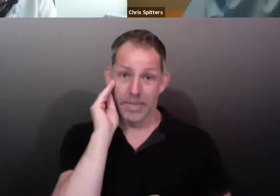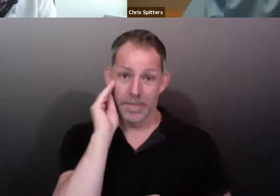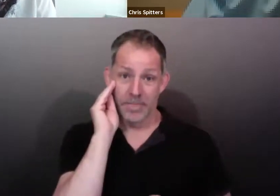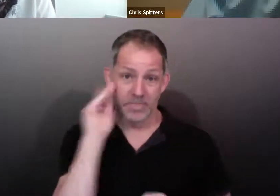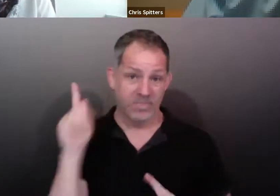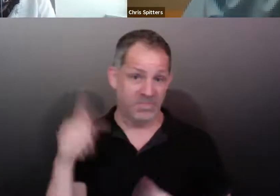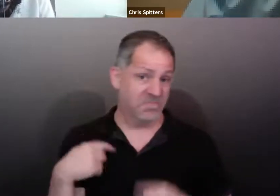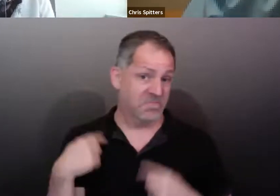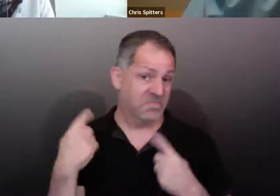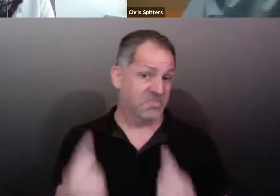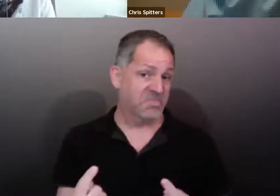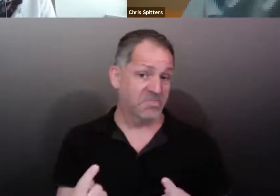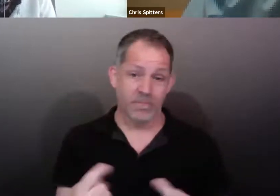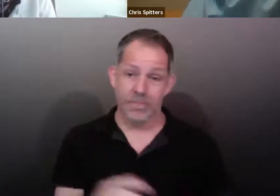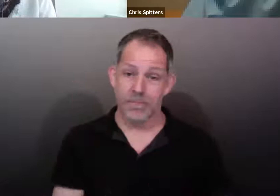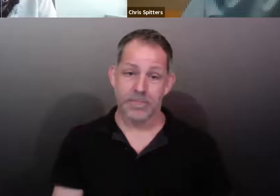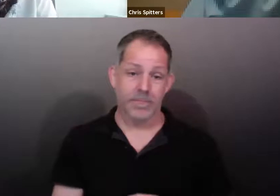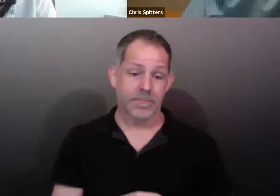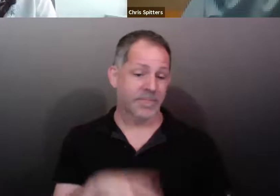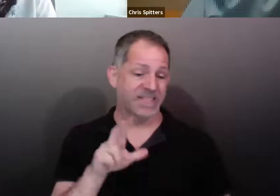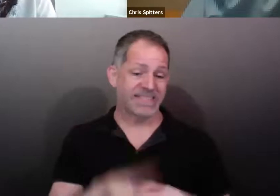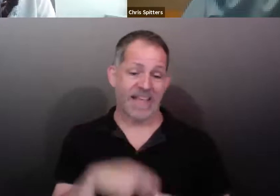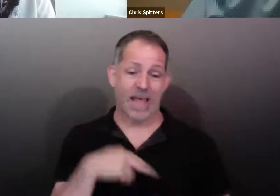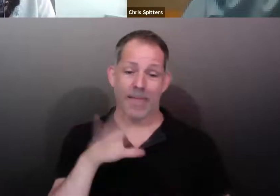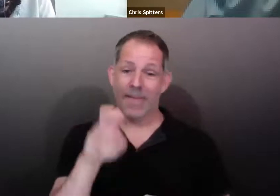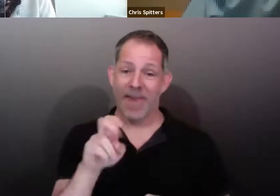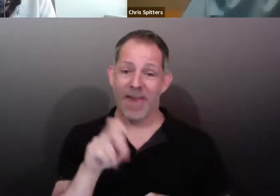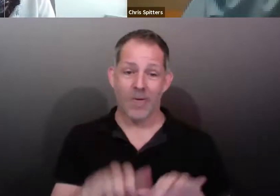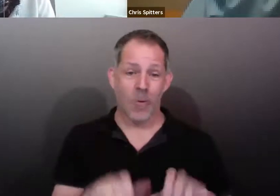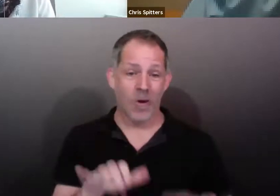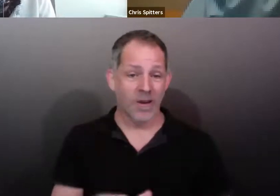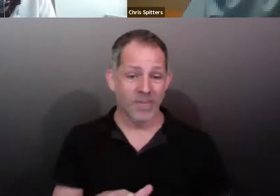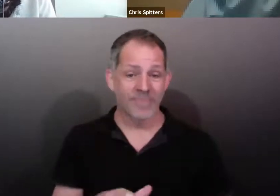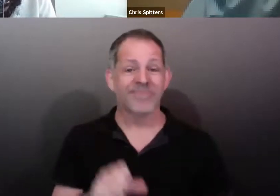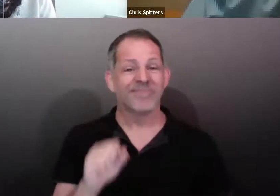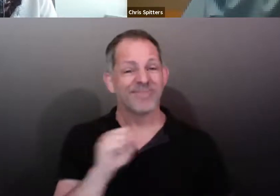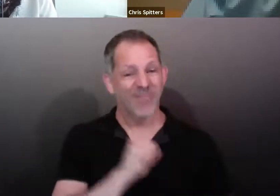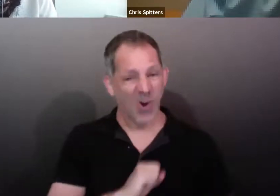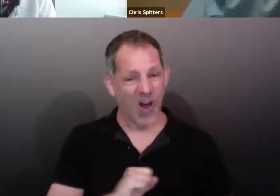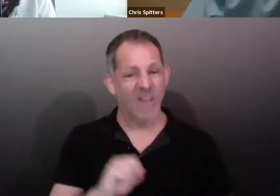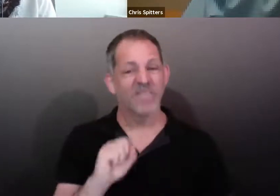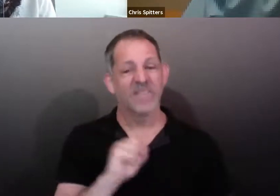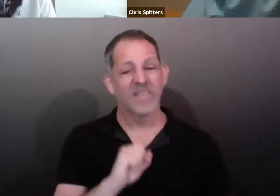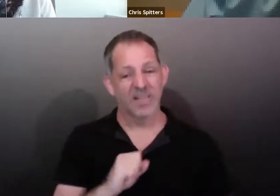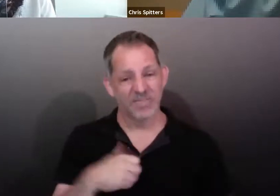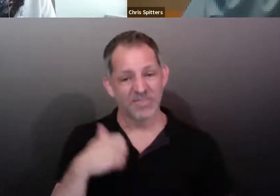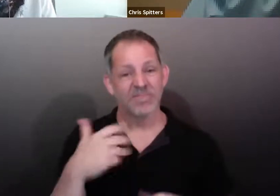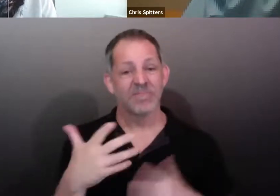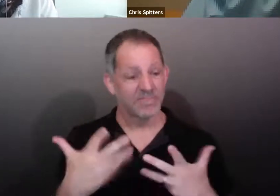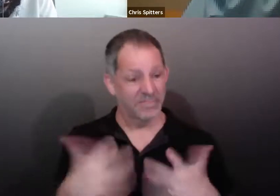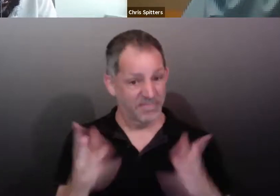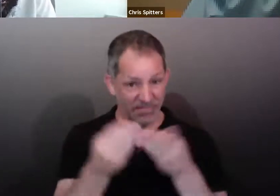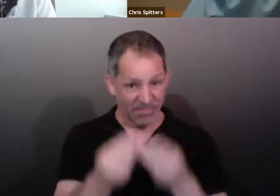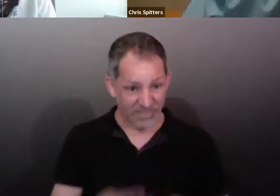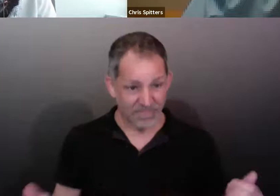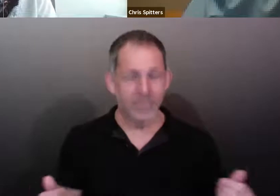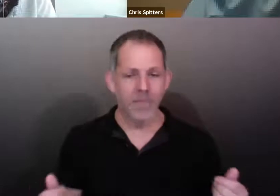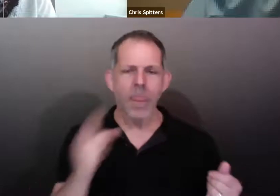cough subsided, that's when I went back in person. And I do a blend of working from home and working in person